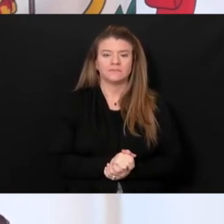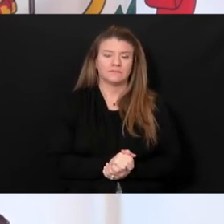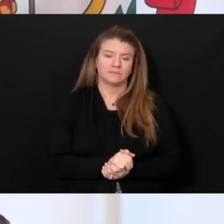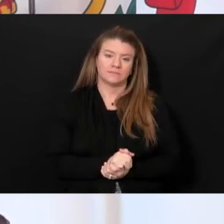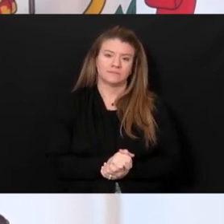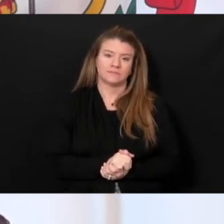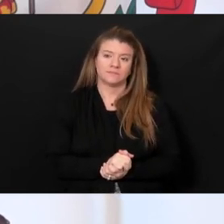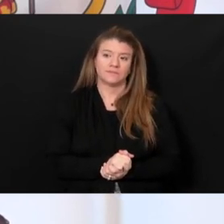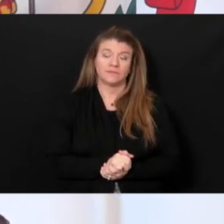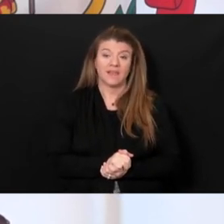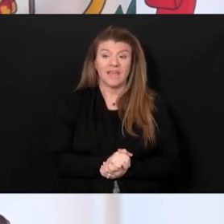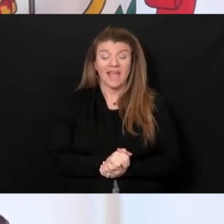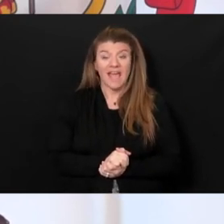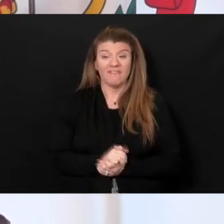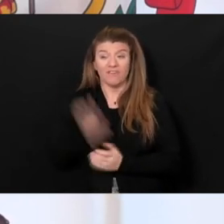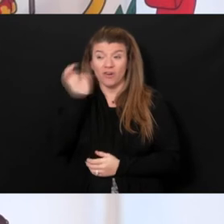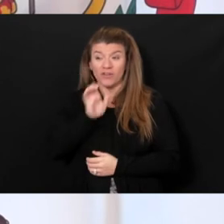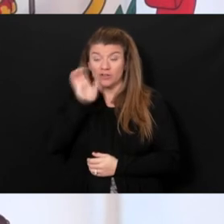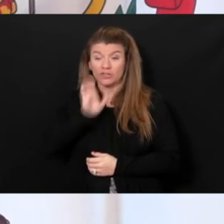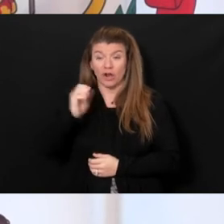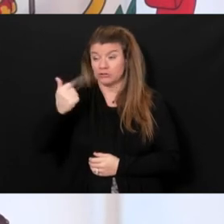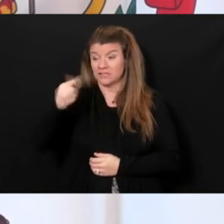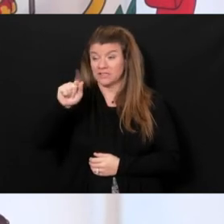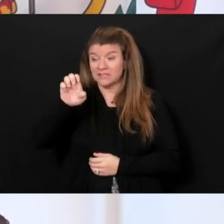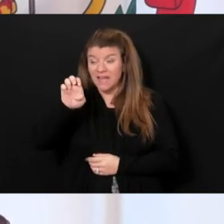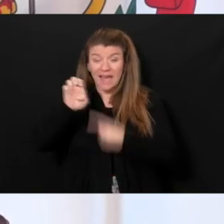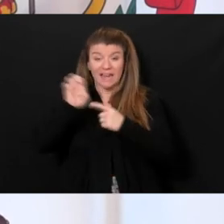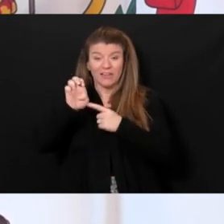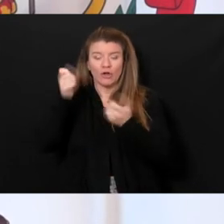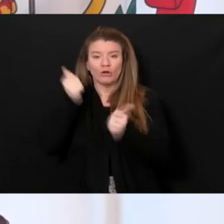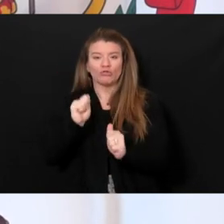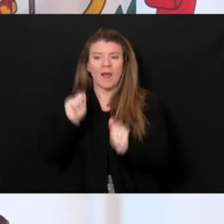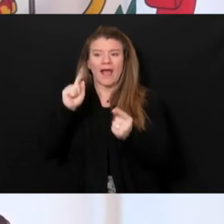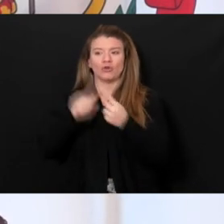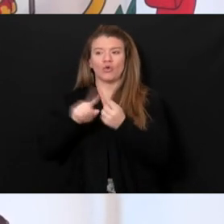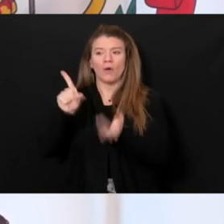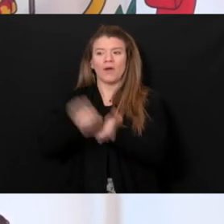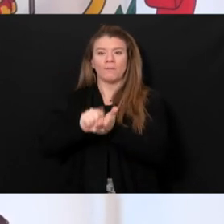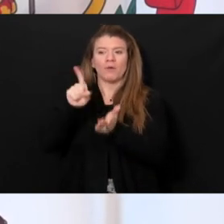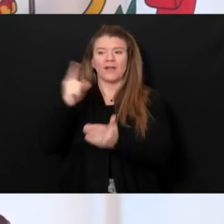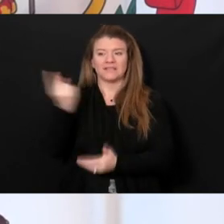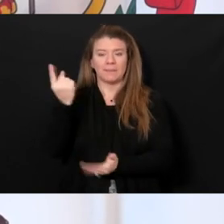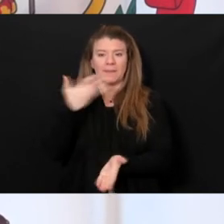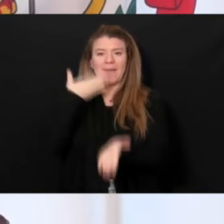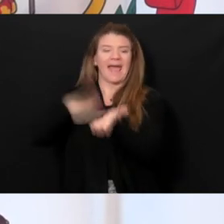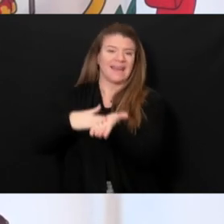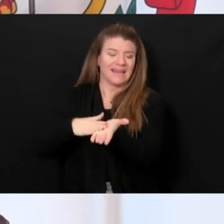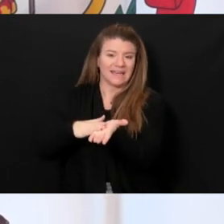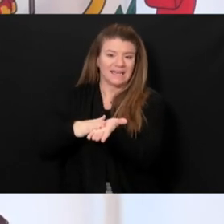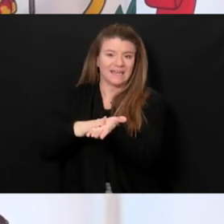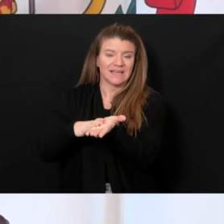And for the Charleston Gazette, out of desperation to try to, you know, print something that's bad, you